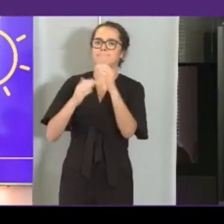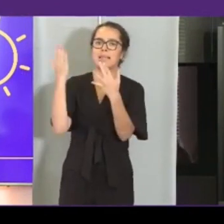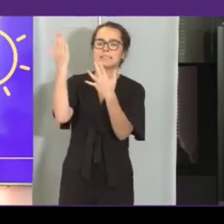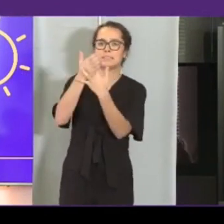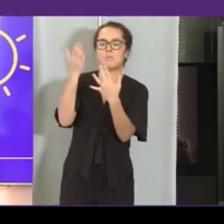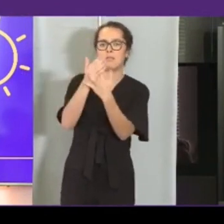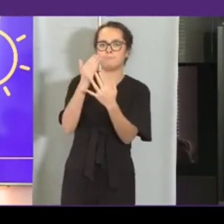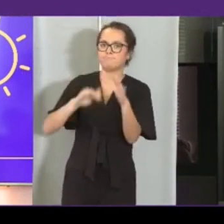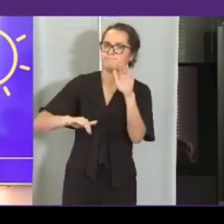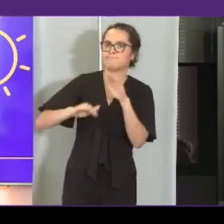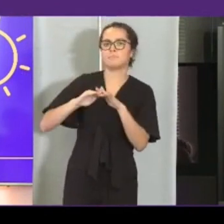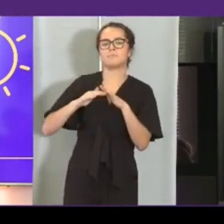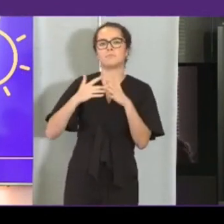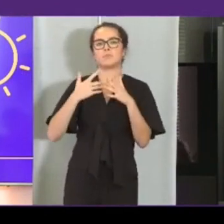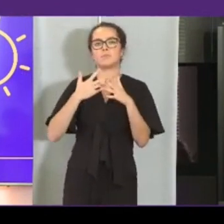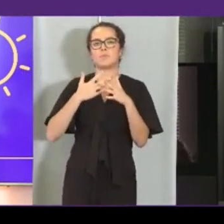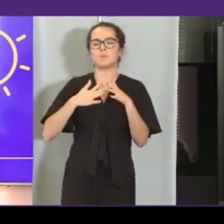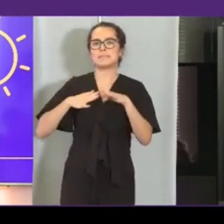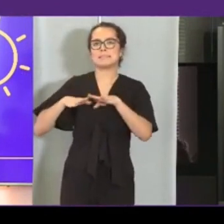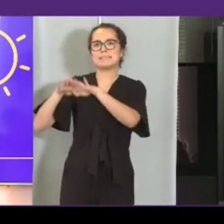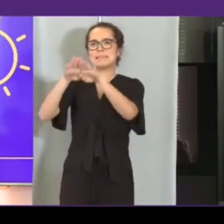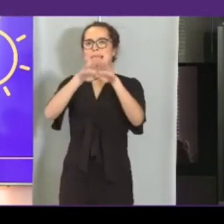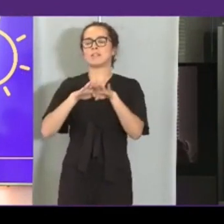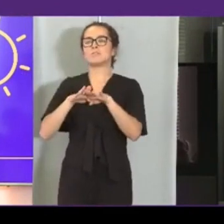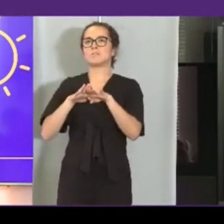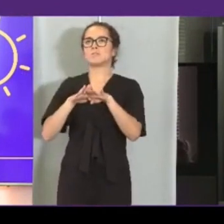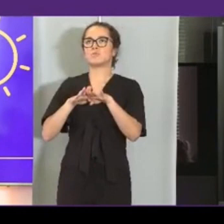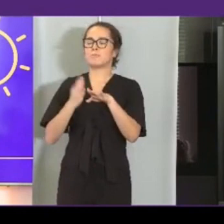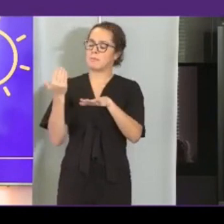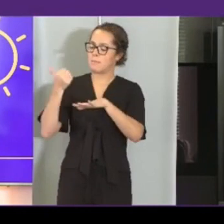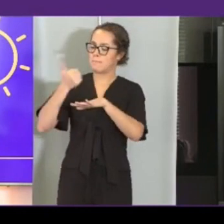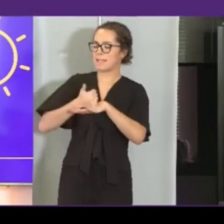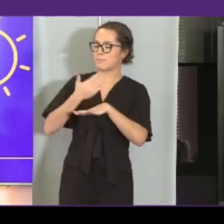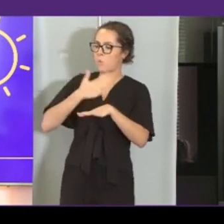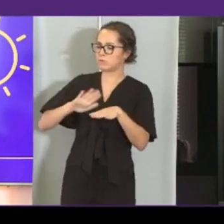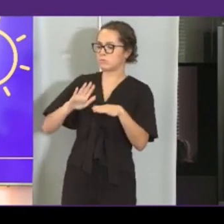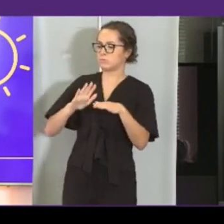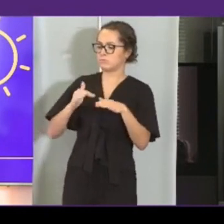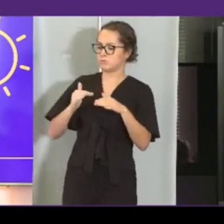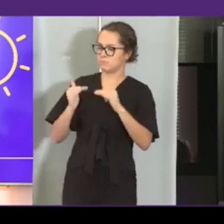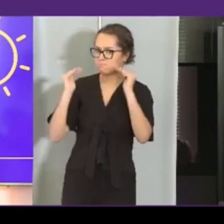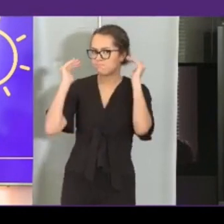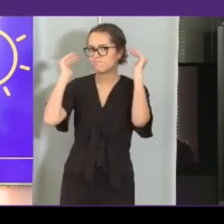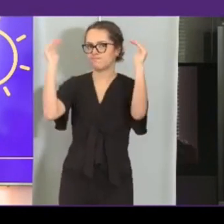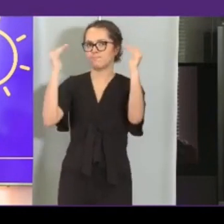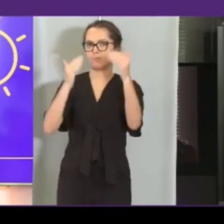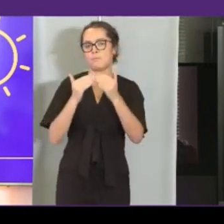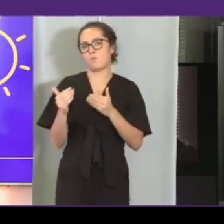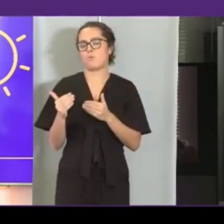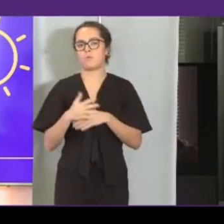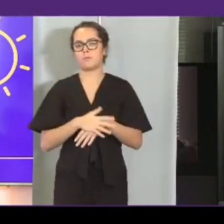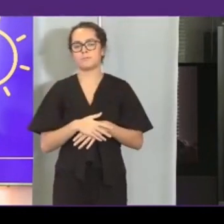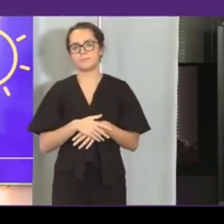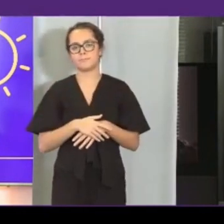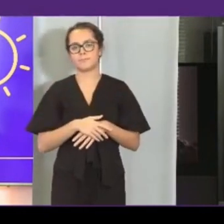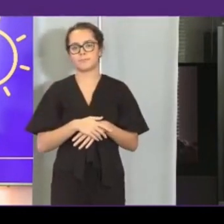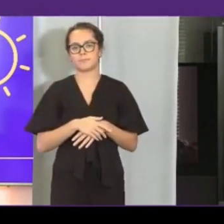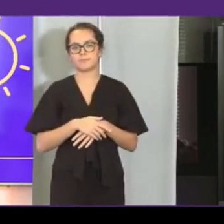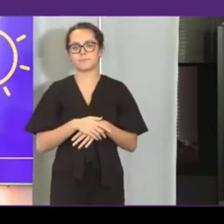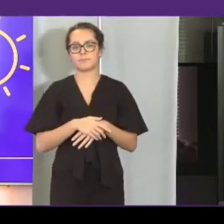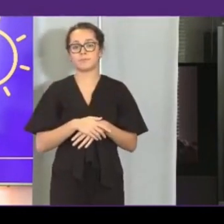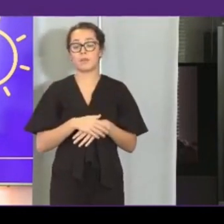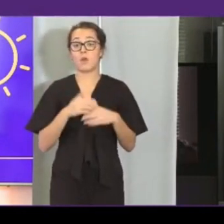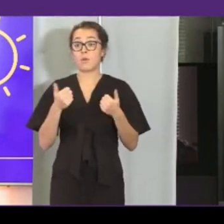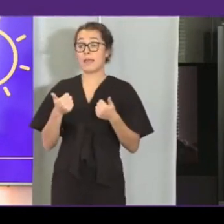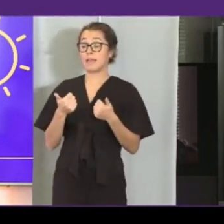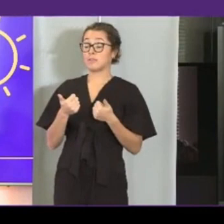but we want to use standards as a baseline and use various innovations to go above and beyond that. So. Right. So I guess that brings us to the role of the Ideas